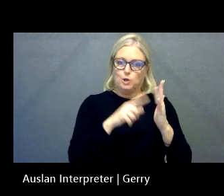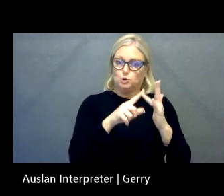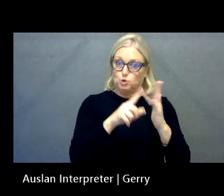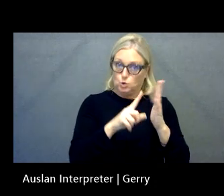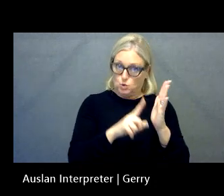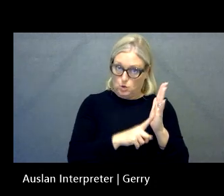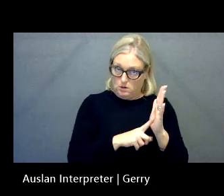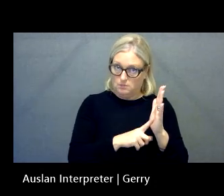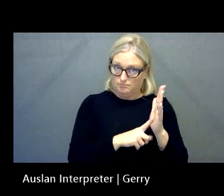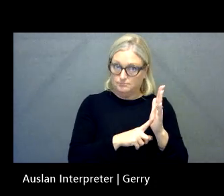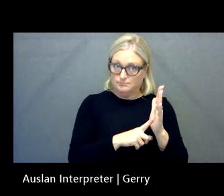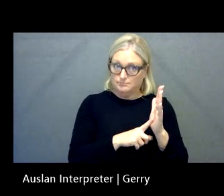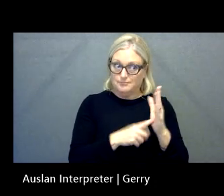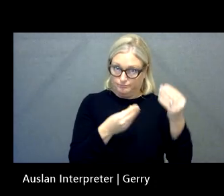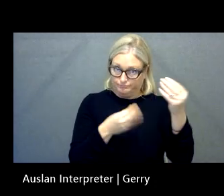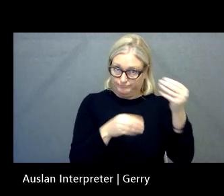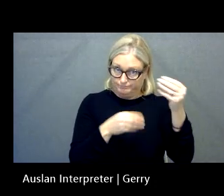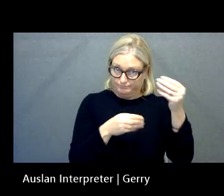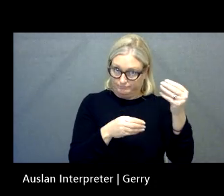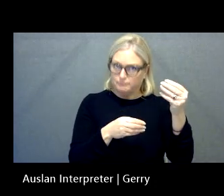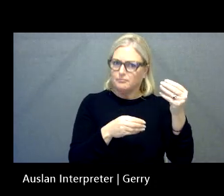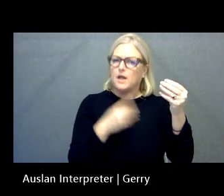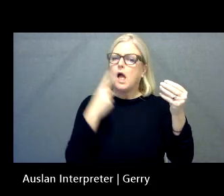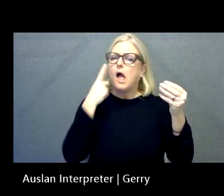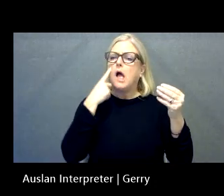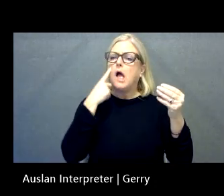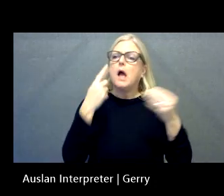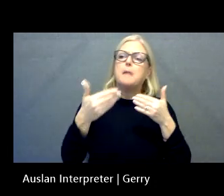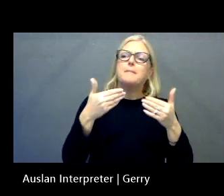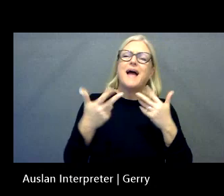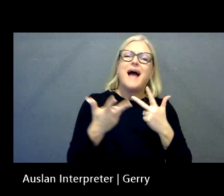and well used. It's the Social